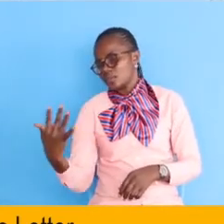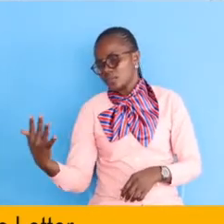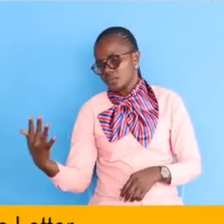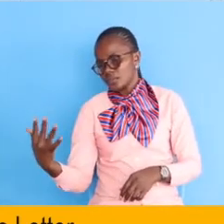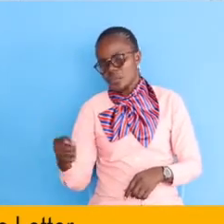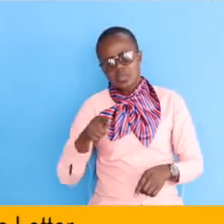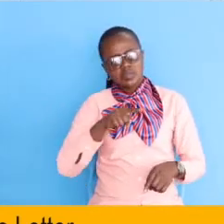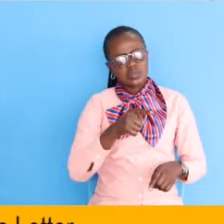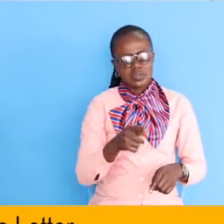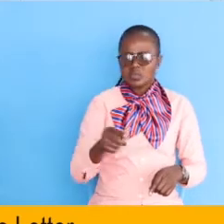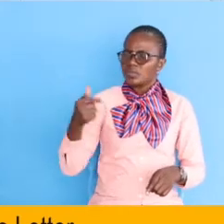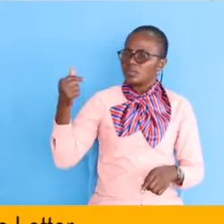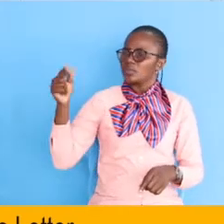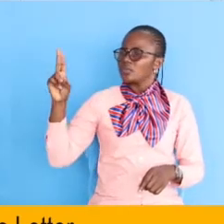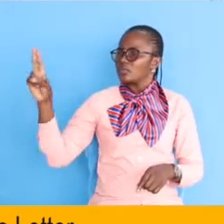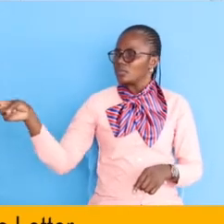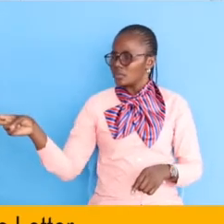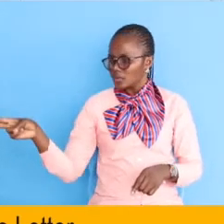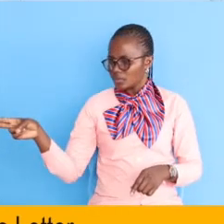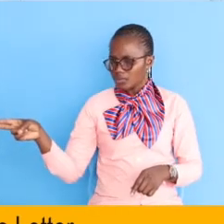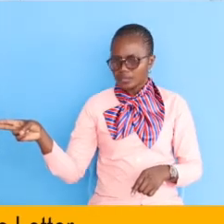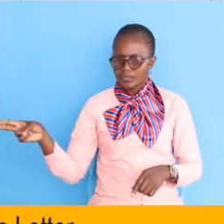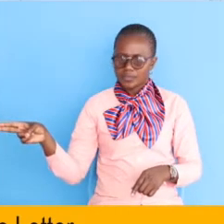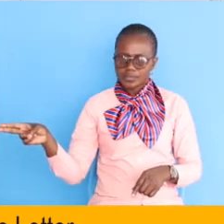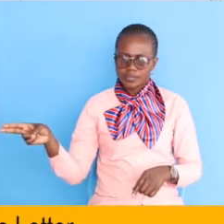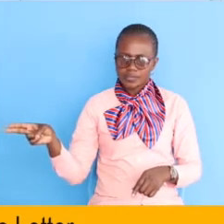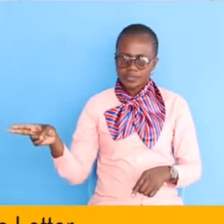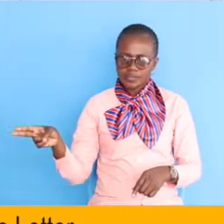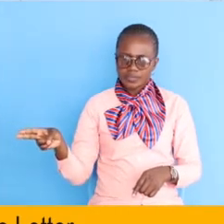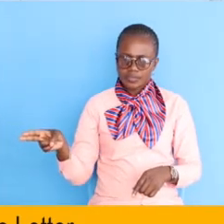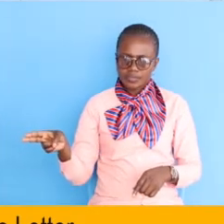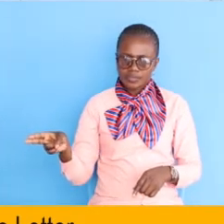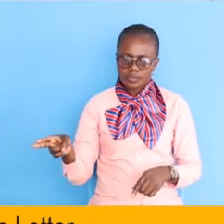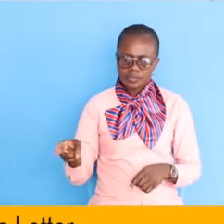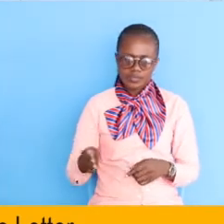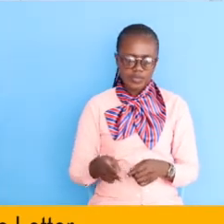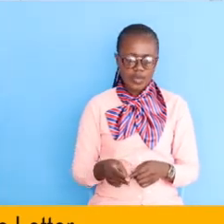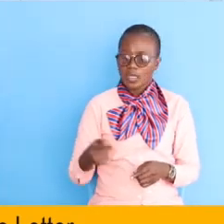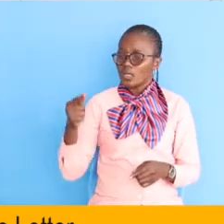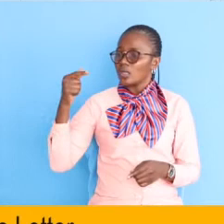TH, it is the one that indicates that this date is in words.